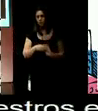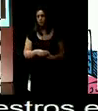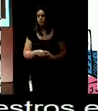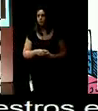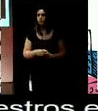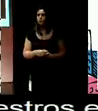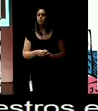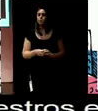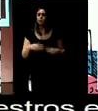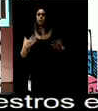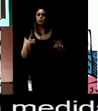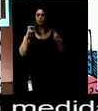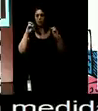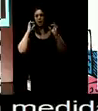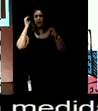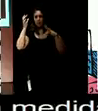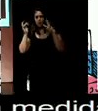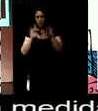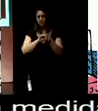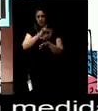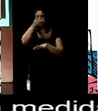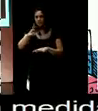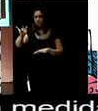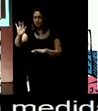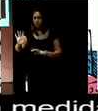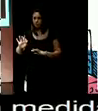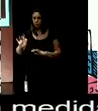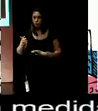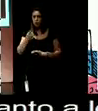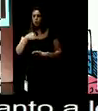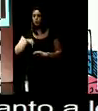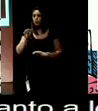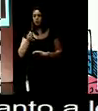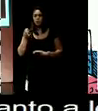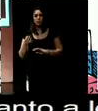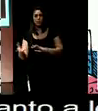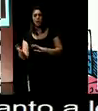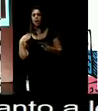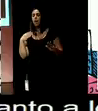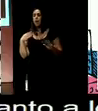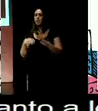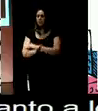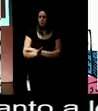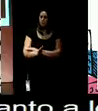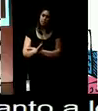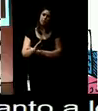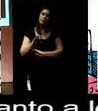measures. In terms of awareness-raising events, we have